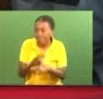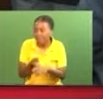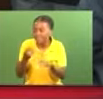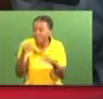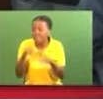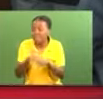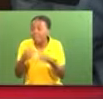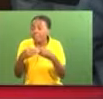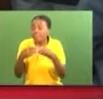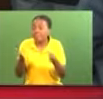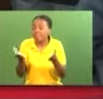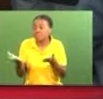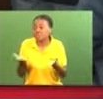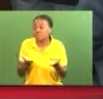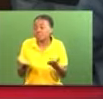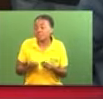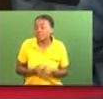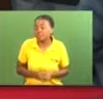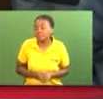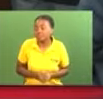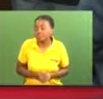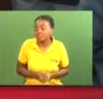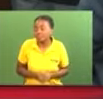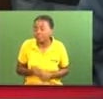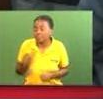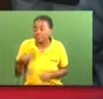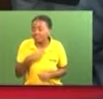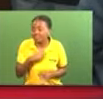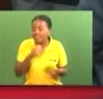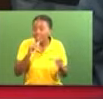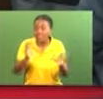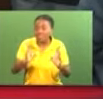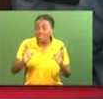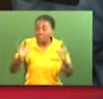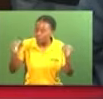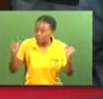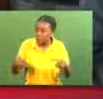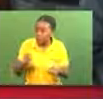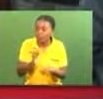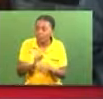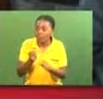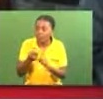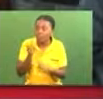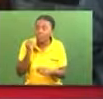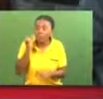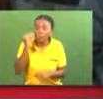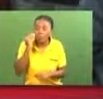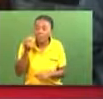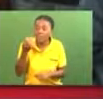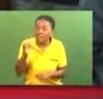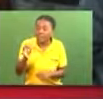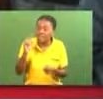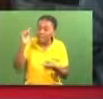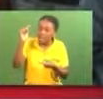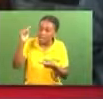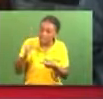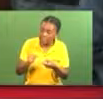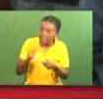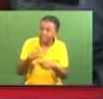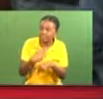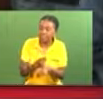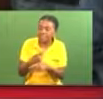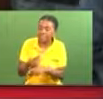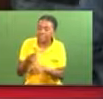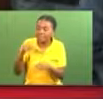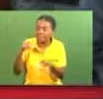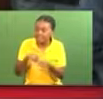We are not prepared to introduce remote work if it is going to decrease the level of production, decrease